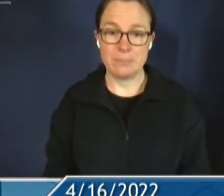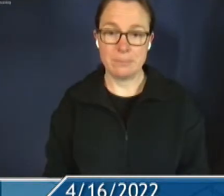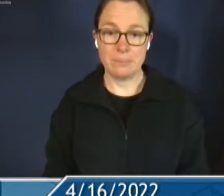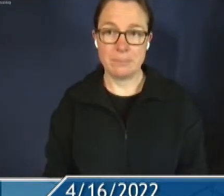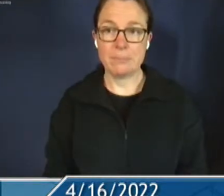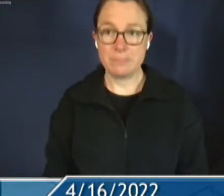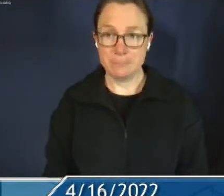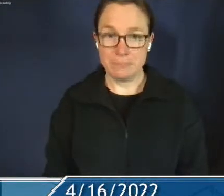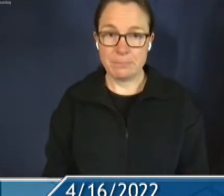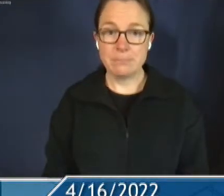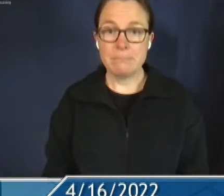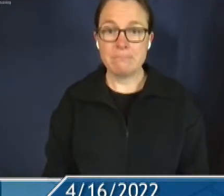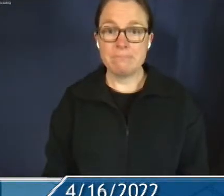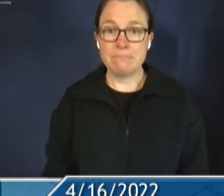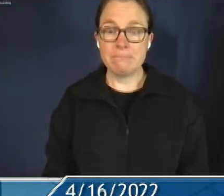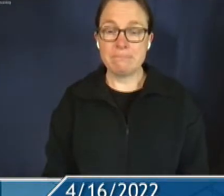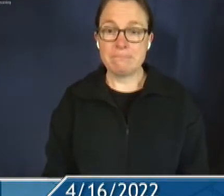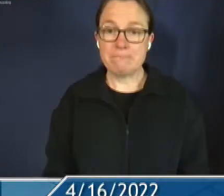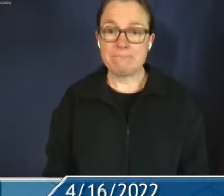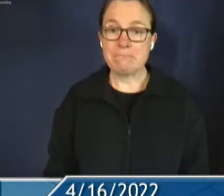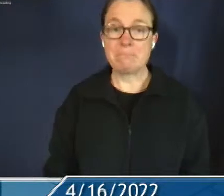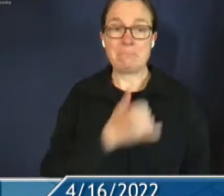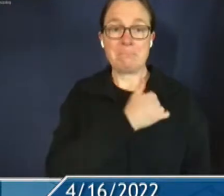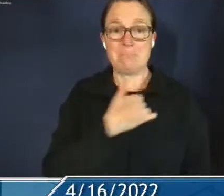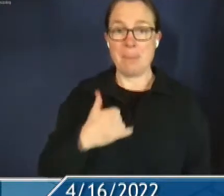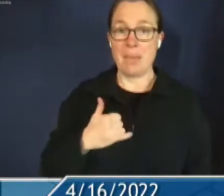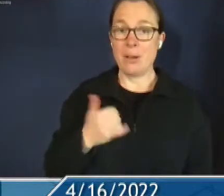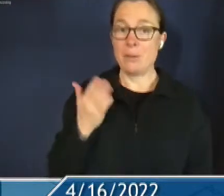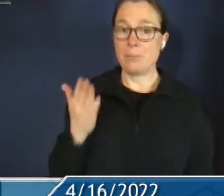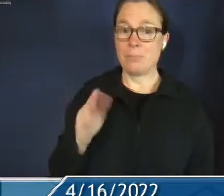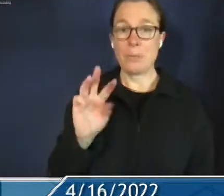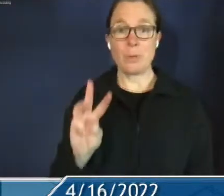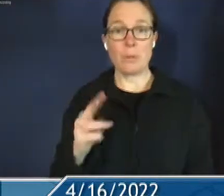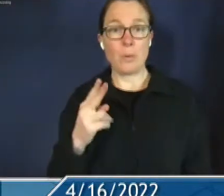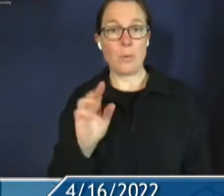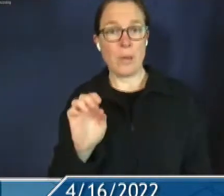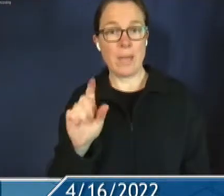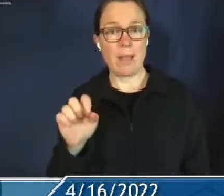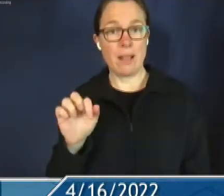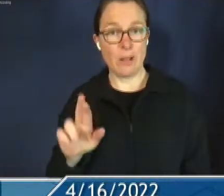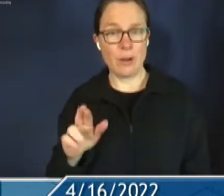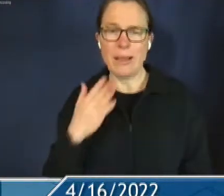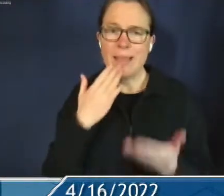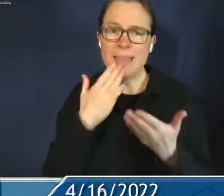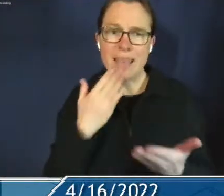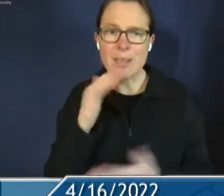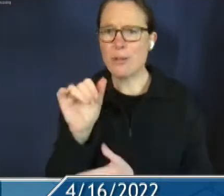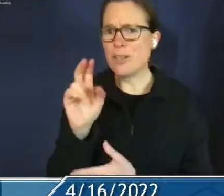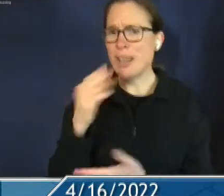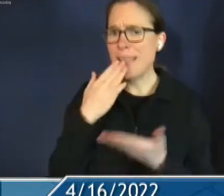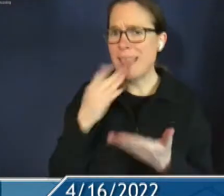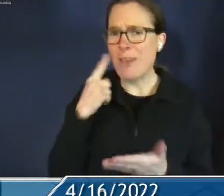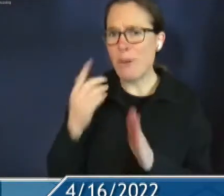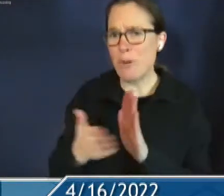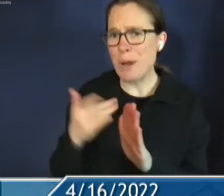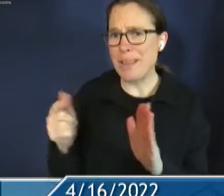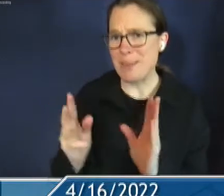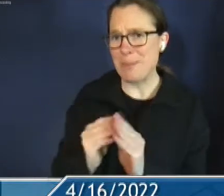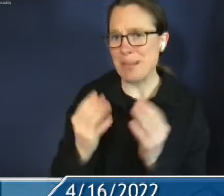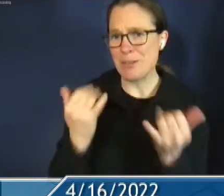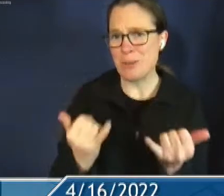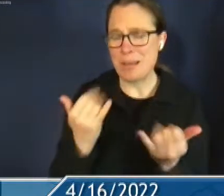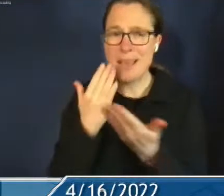Thank you. And finally, we'll hear from Mayor Weiler. Well, thank you everybody for being here. Jen, thanks for facilitating today. And